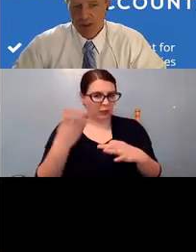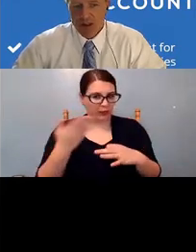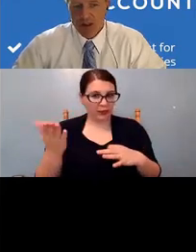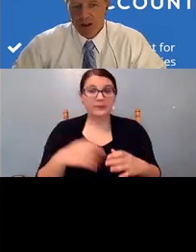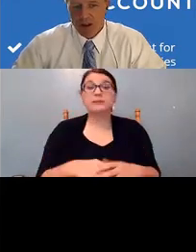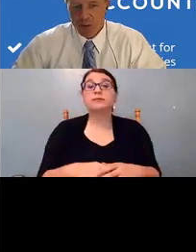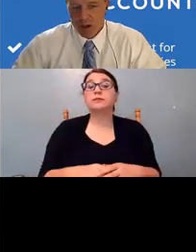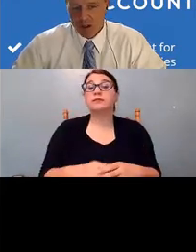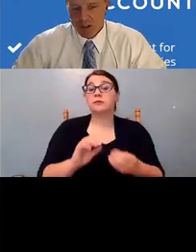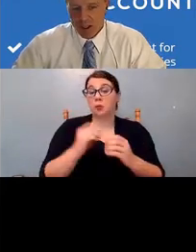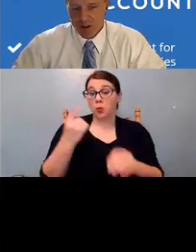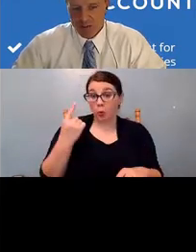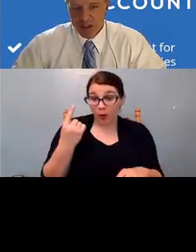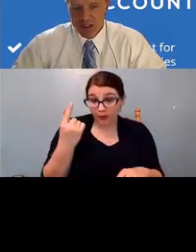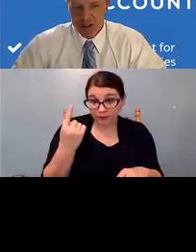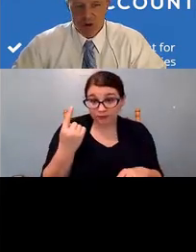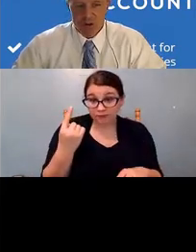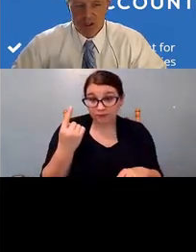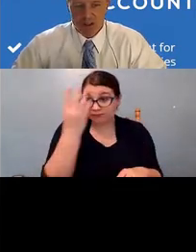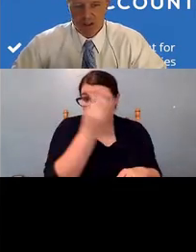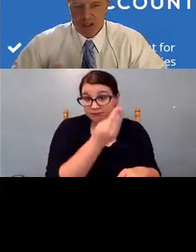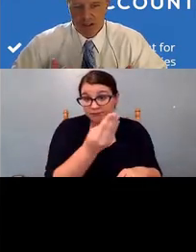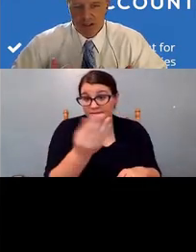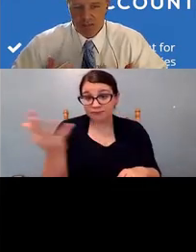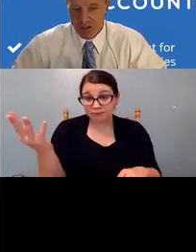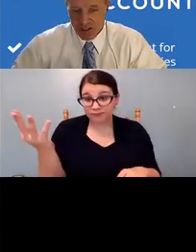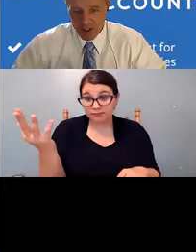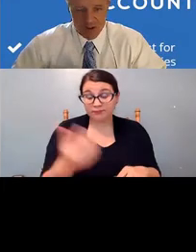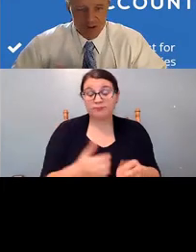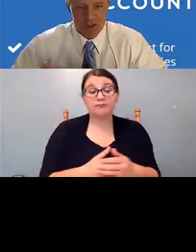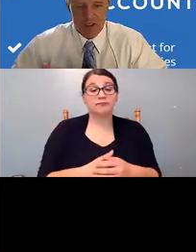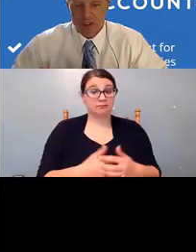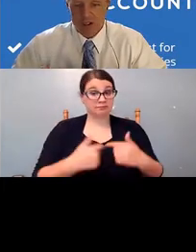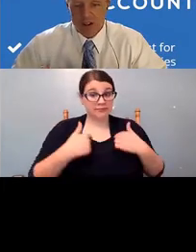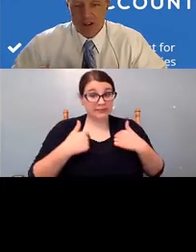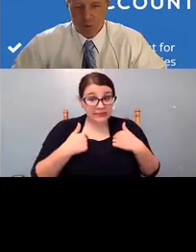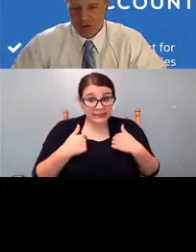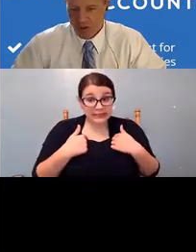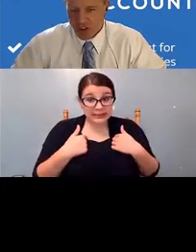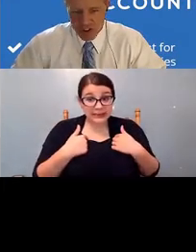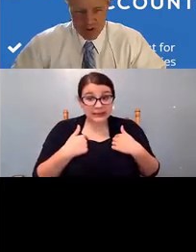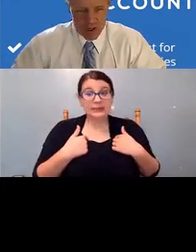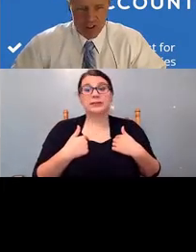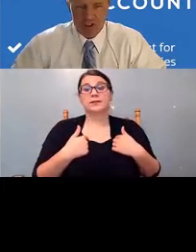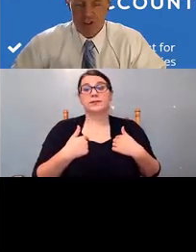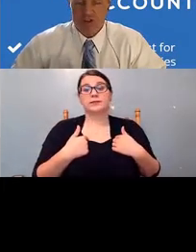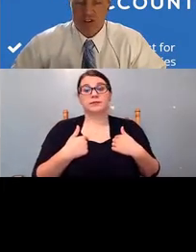one, wanted to let everybody know that myself,